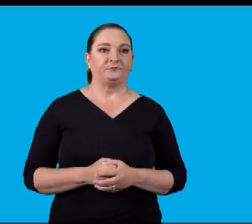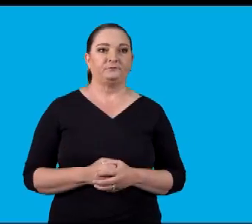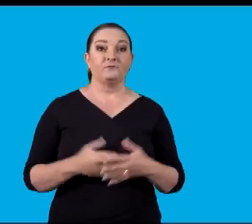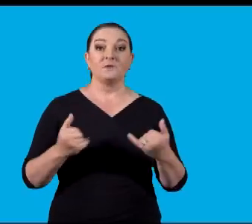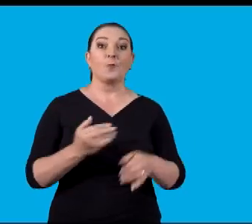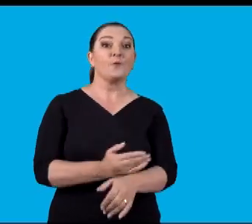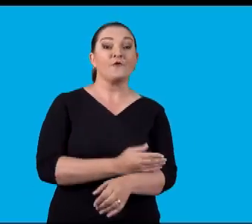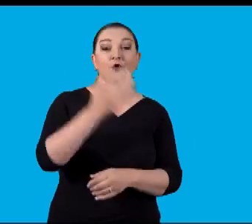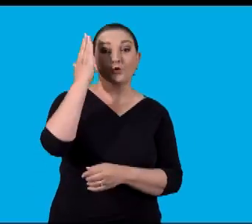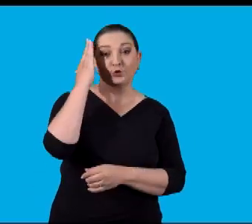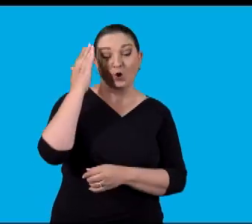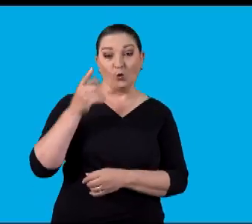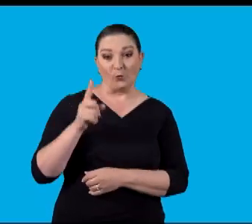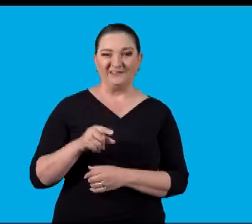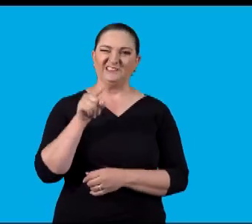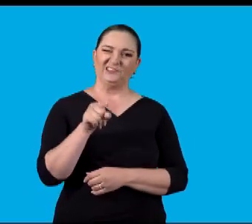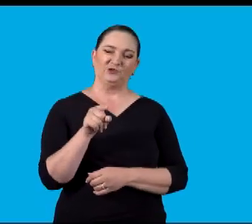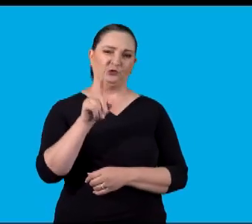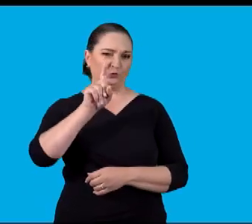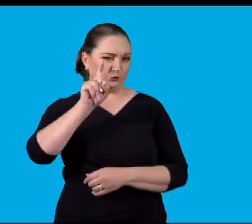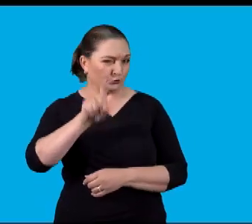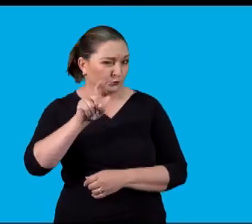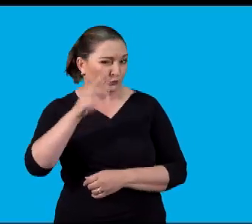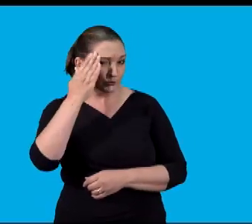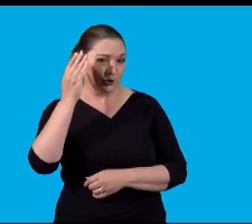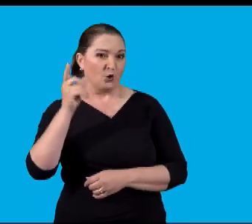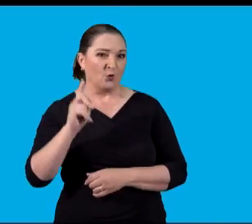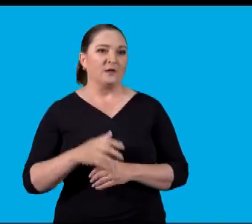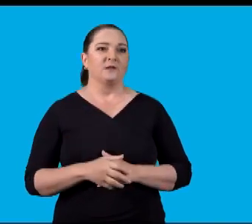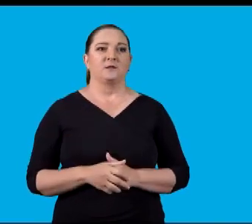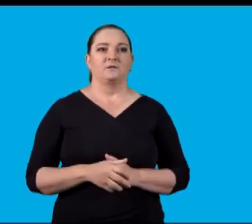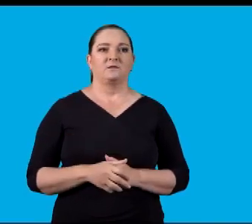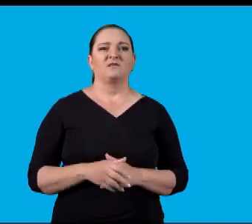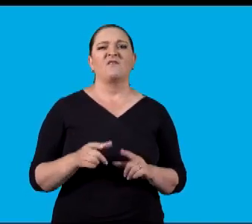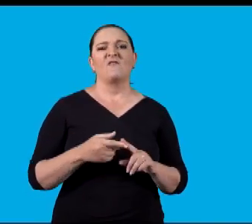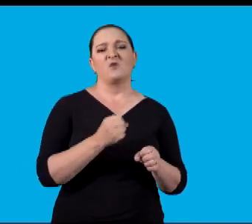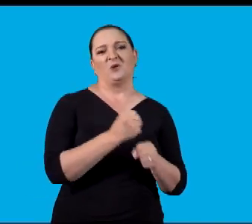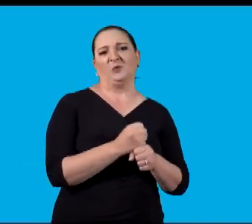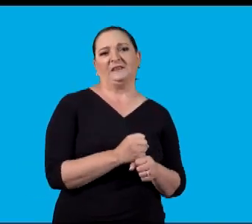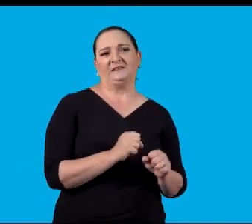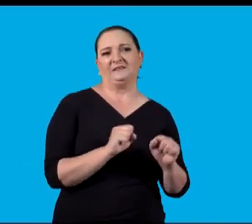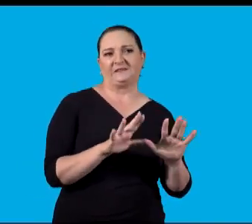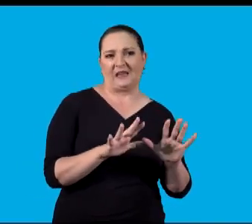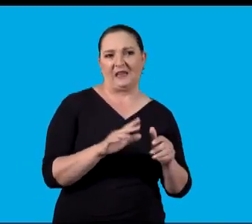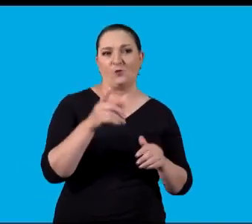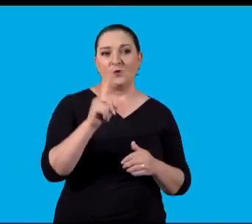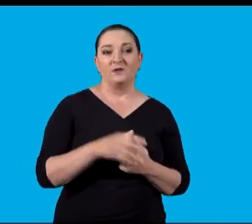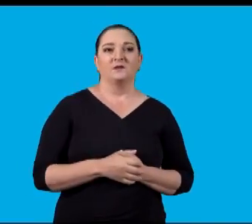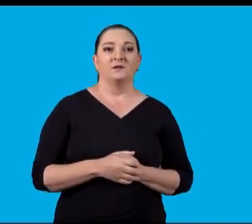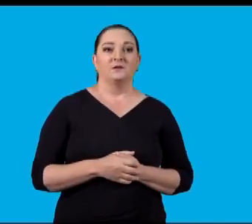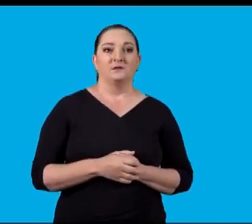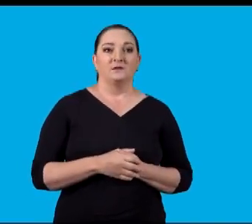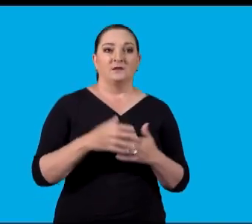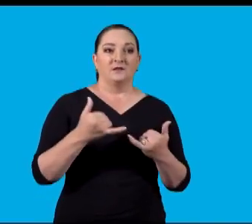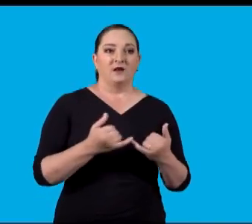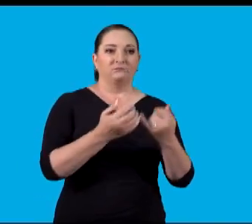On the pre-knowledge, this is what you should know and able to do from grade 10. To understand the different parts